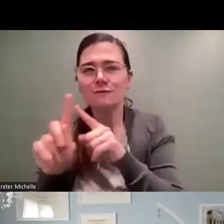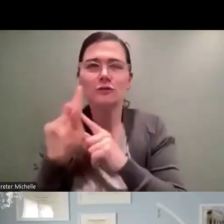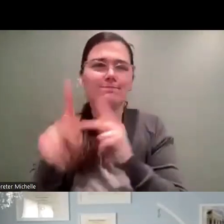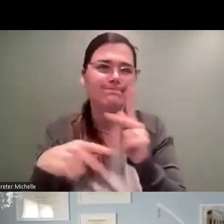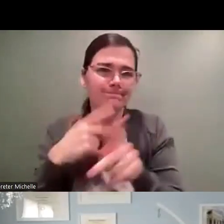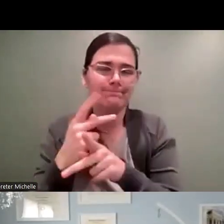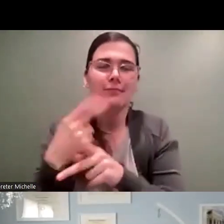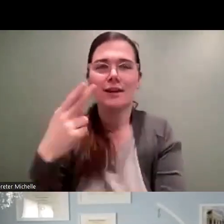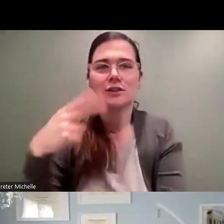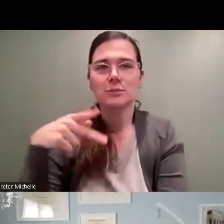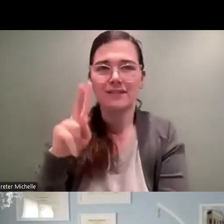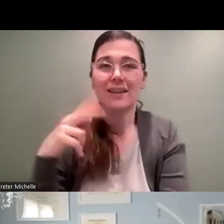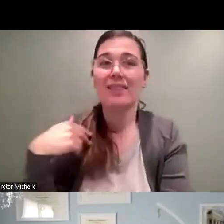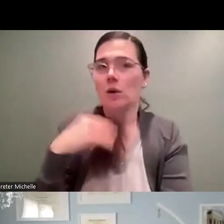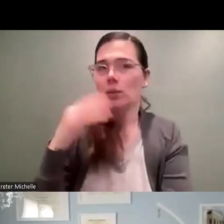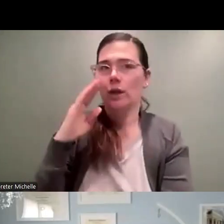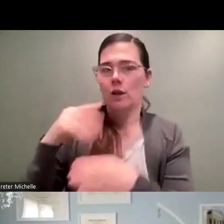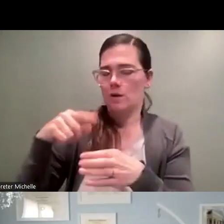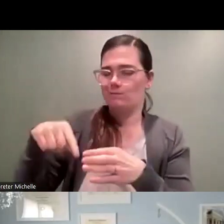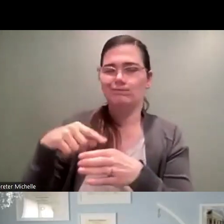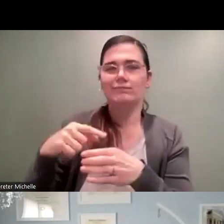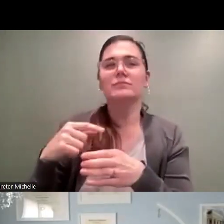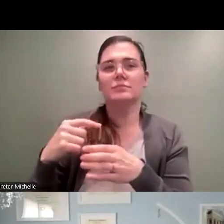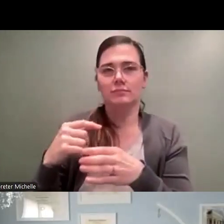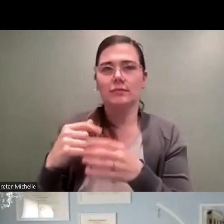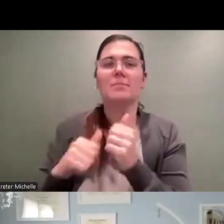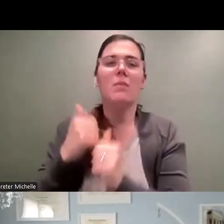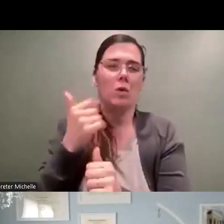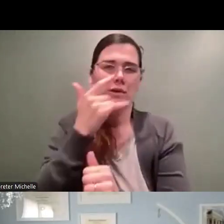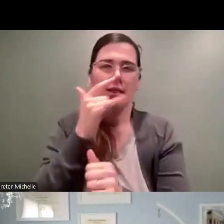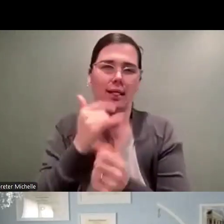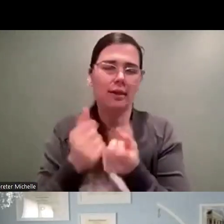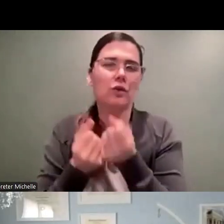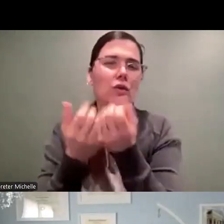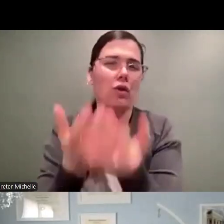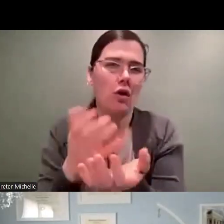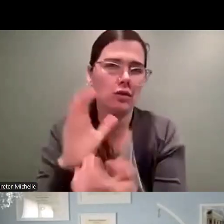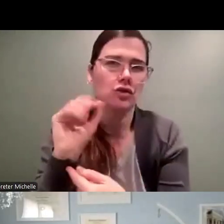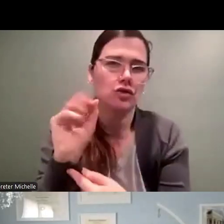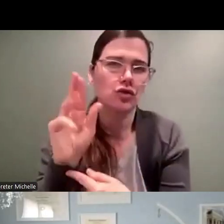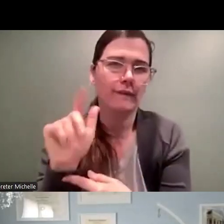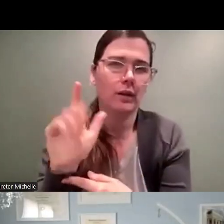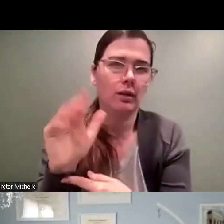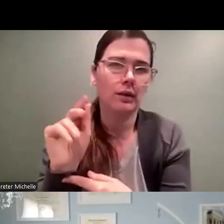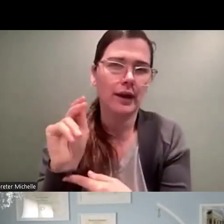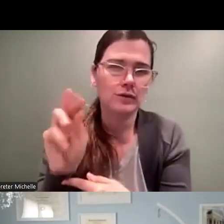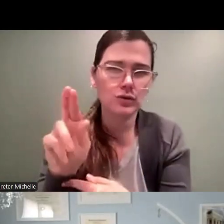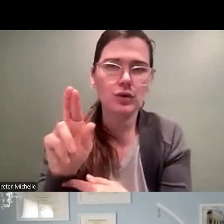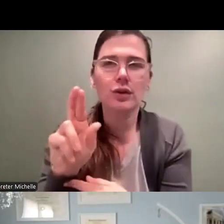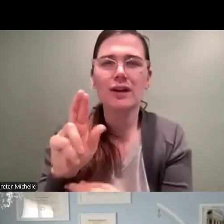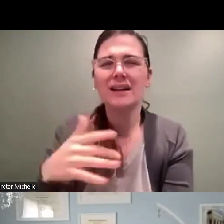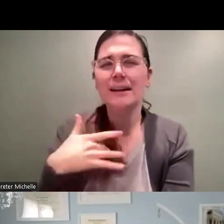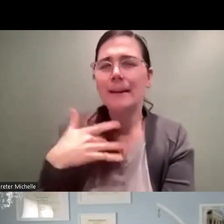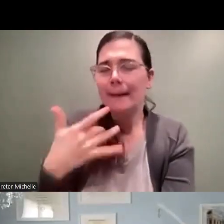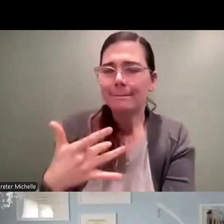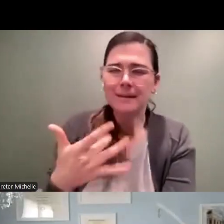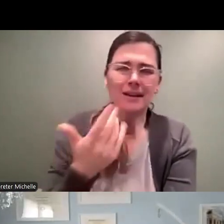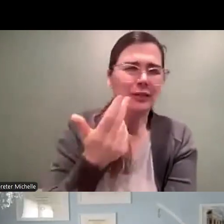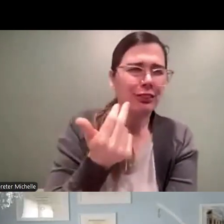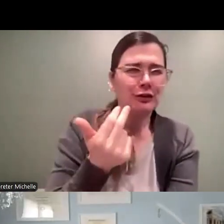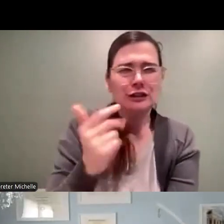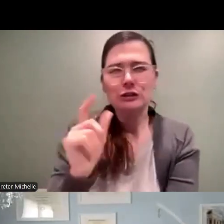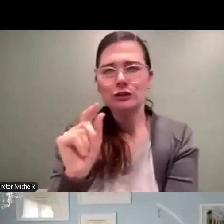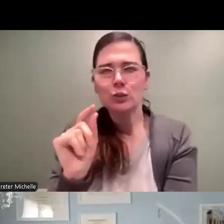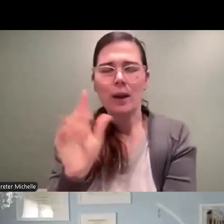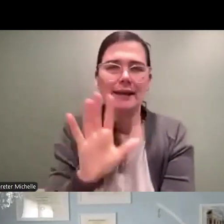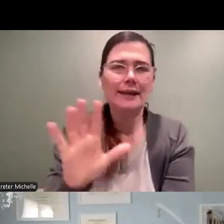most likely to cause cervical cancer, and usually maybe 13, 20 or so kind of fall in